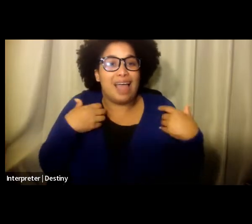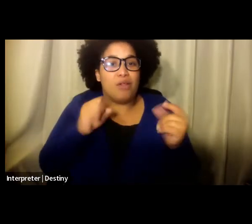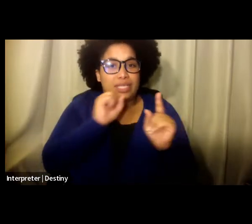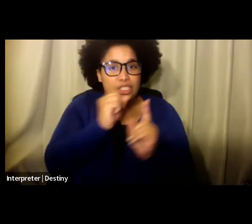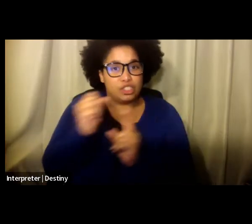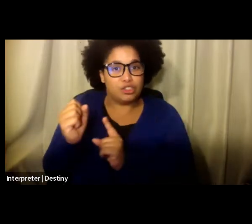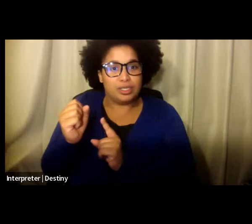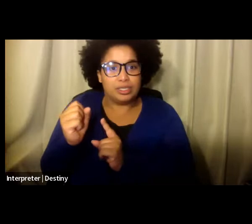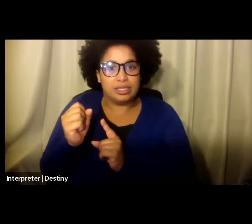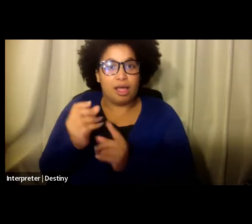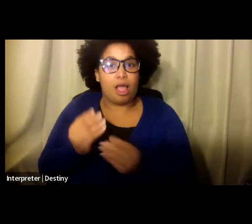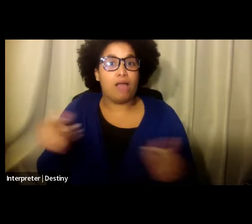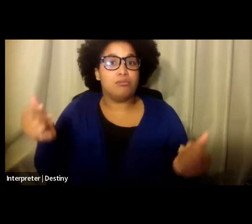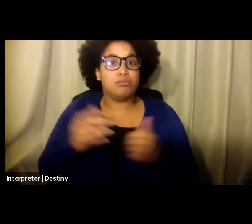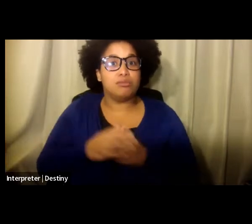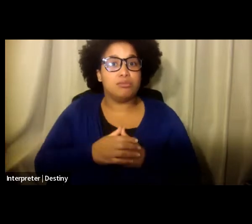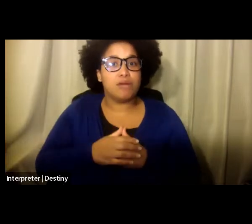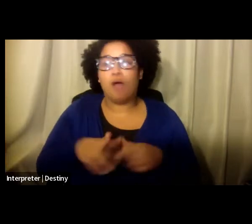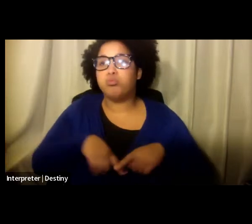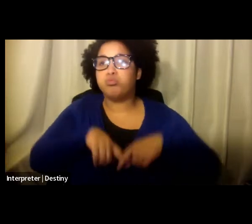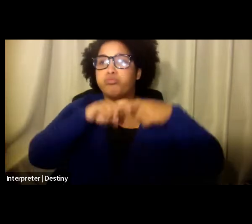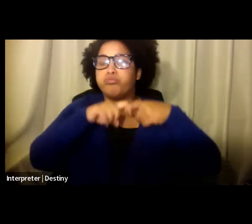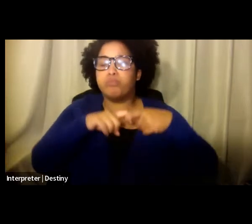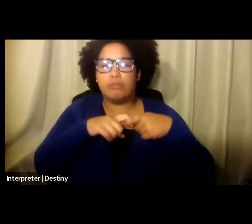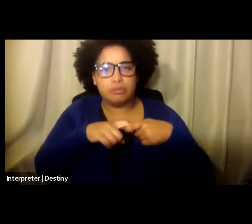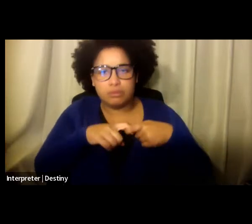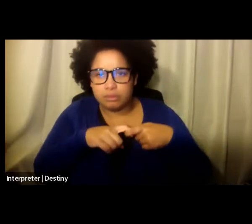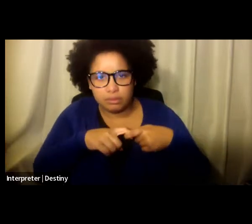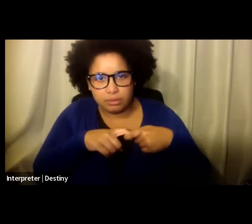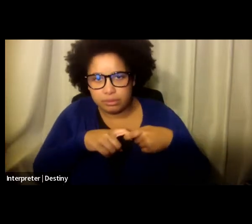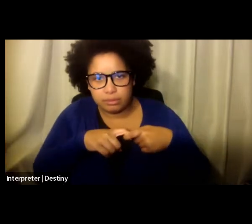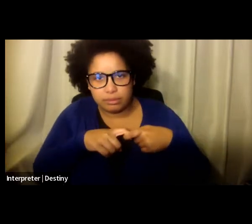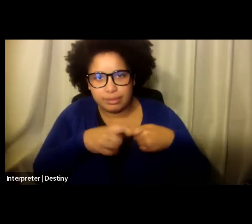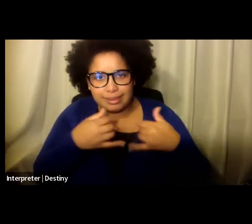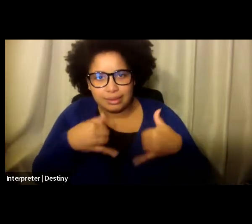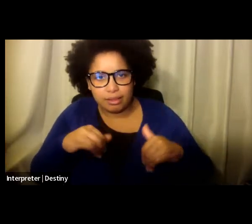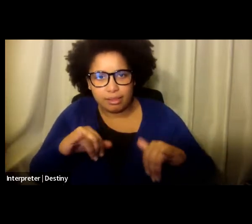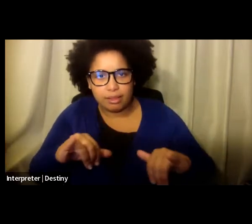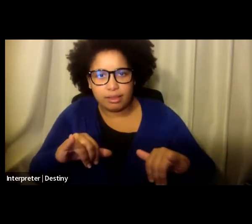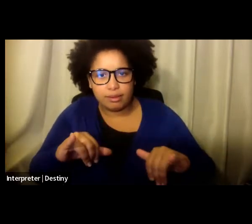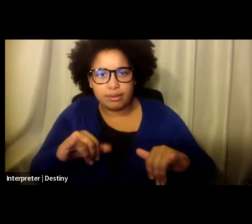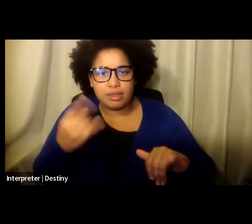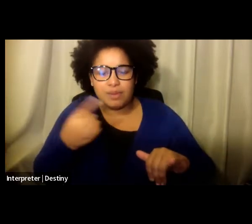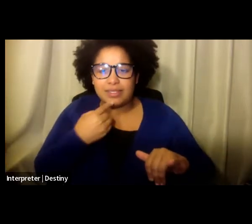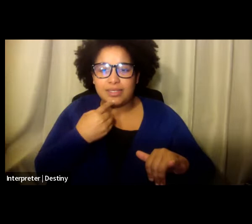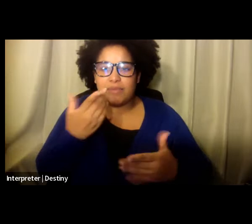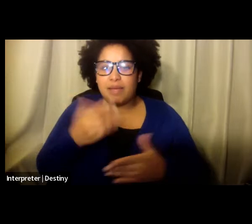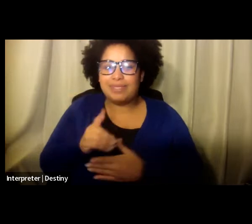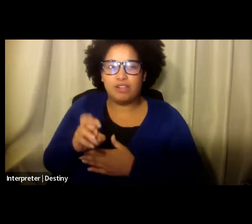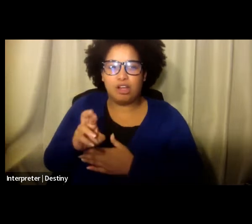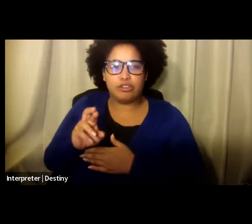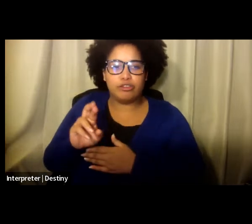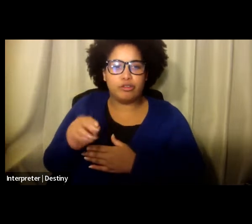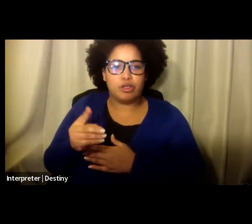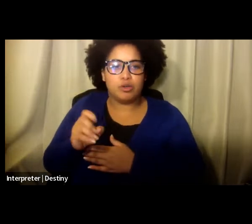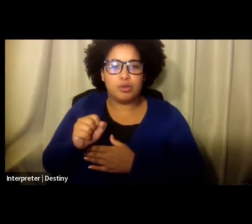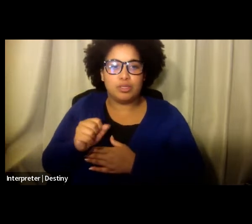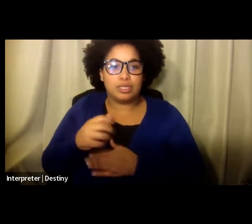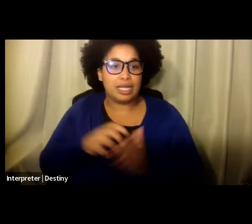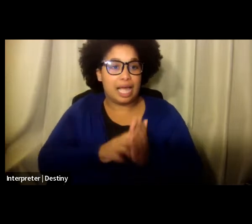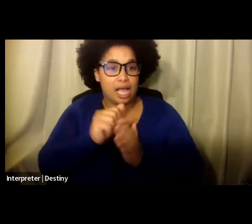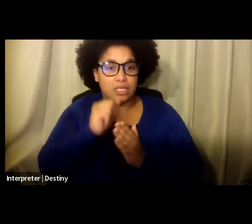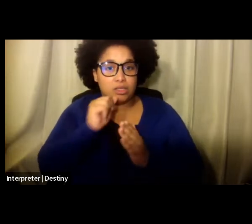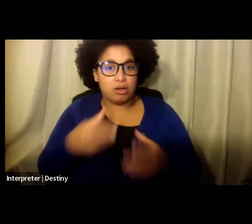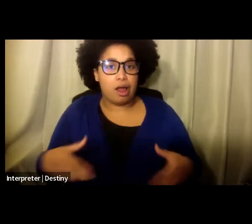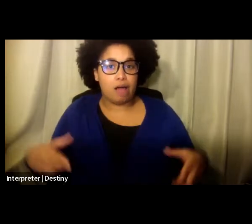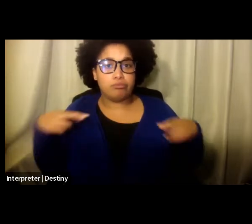that they didn't go away, they didn't take a break. You know, I think someone said, it might have been you, Dr. Rose, cancer didn't go on holiday,